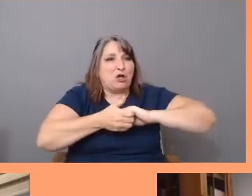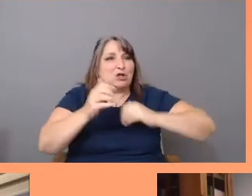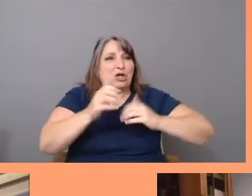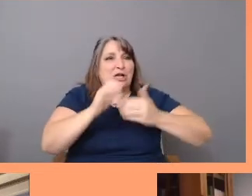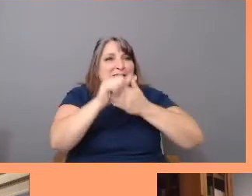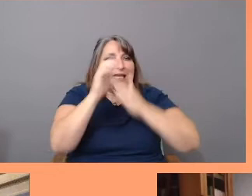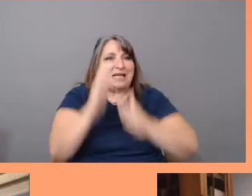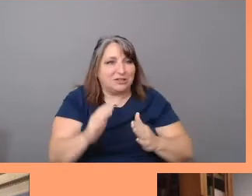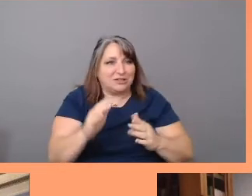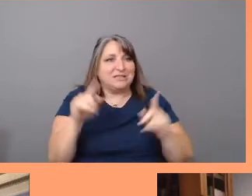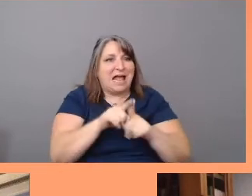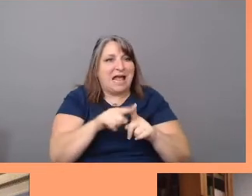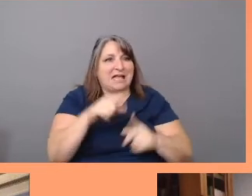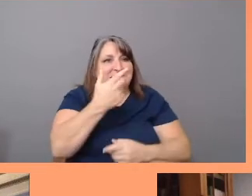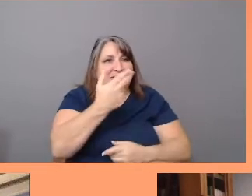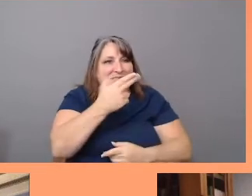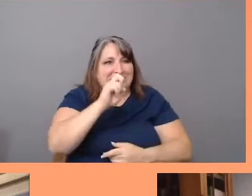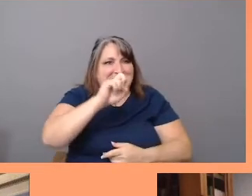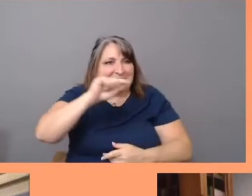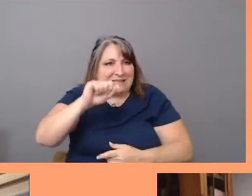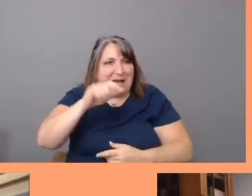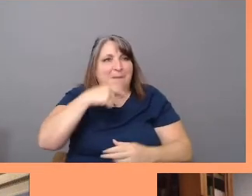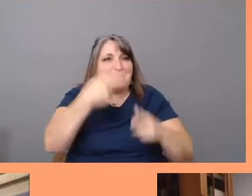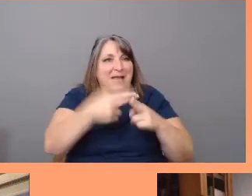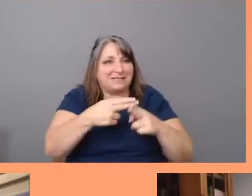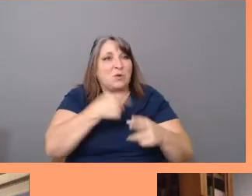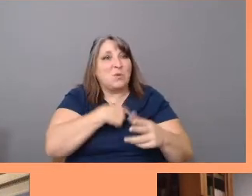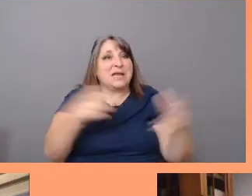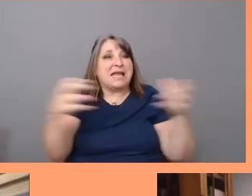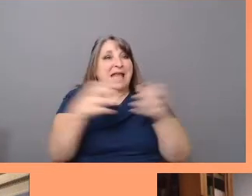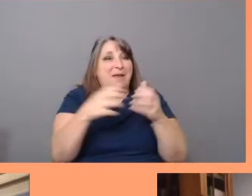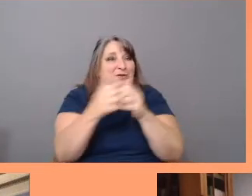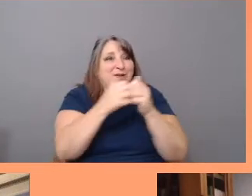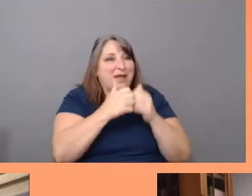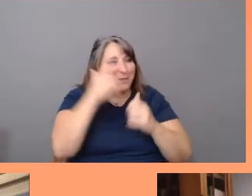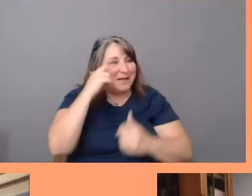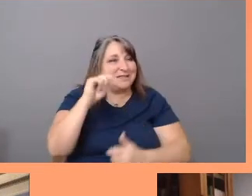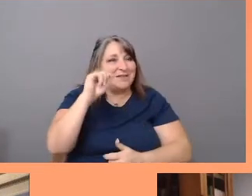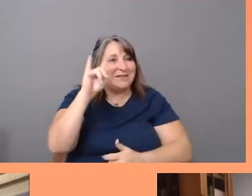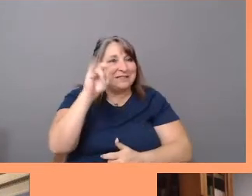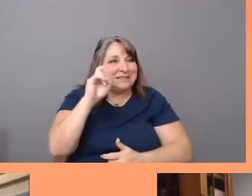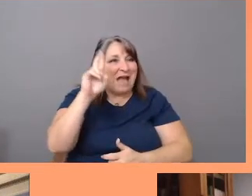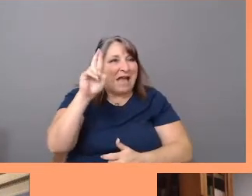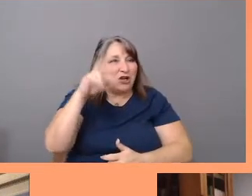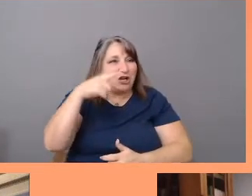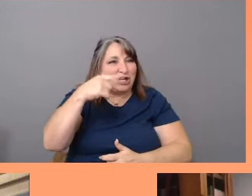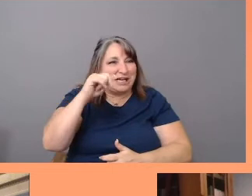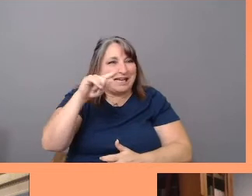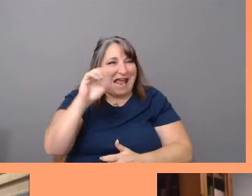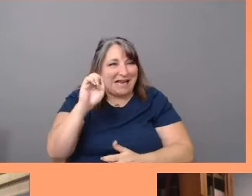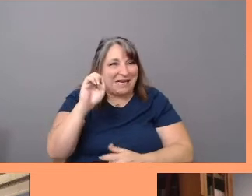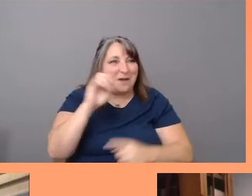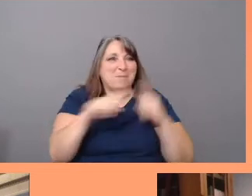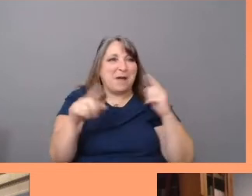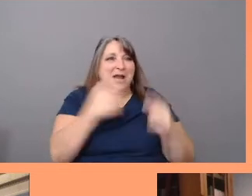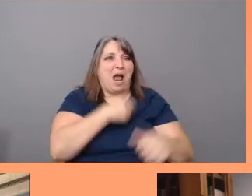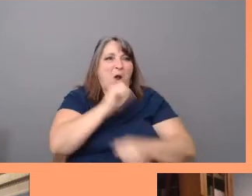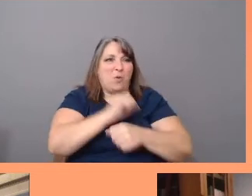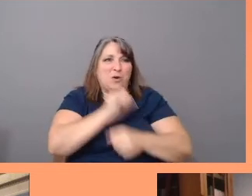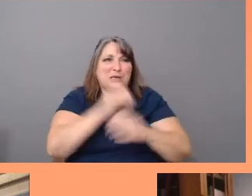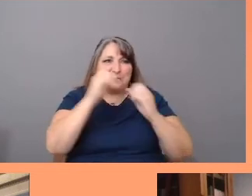Gita mentioned, we came together as a result of Tigergate, but our work is much more profound than that one incident.